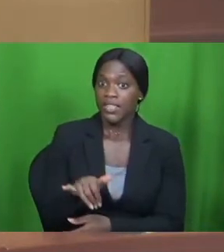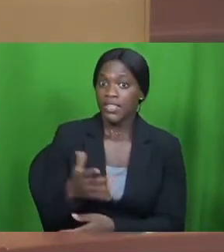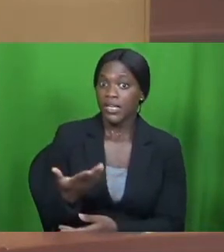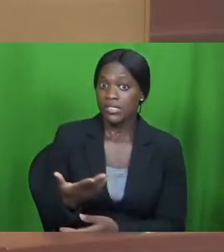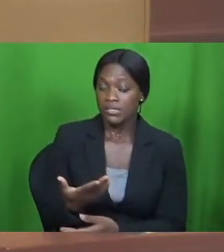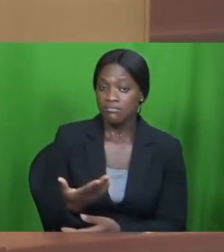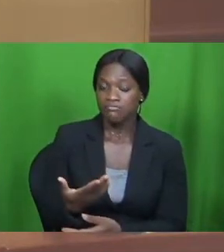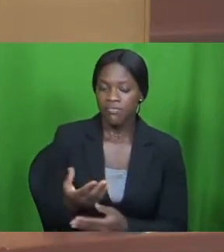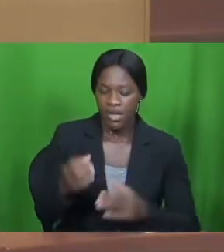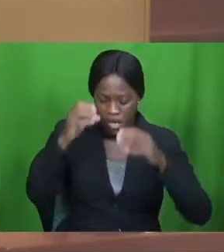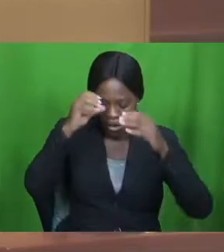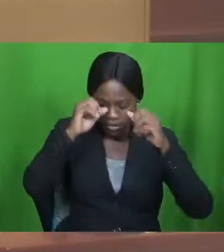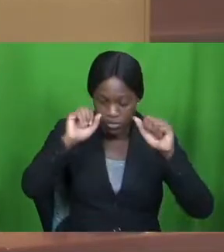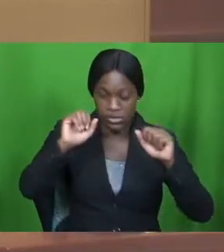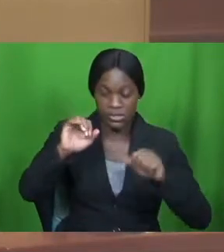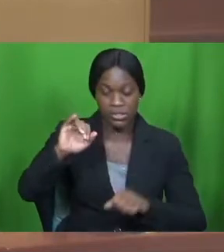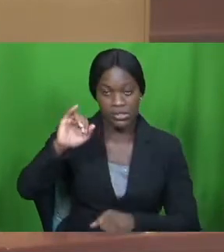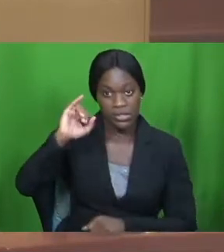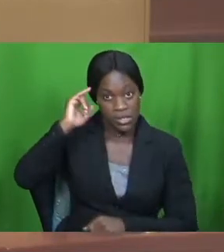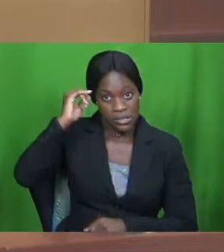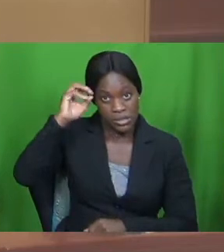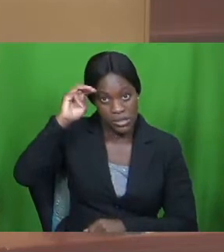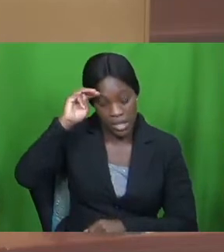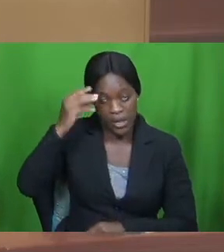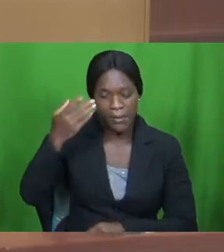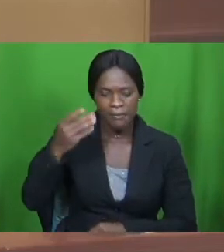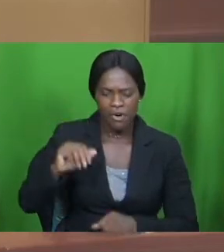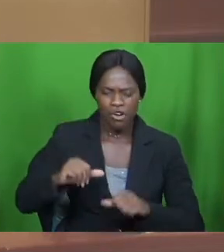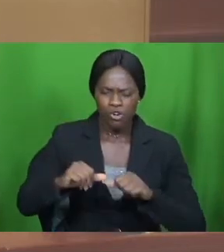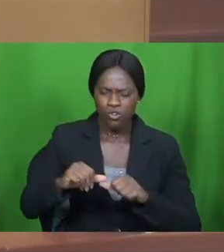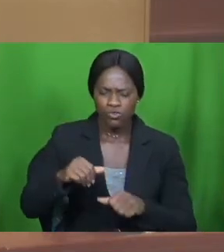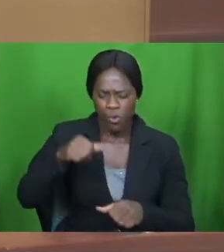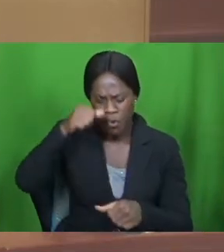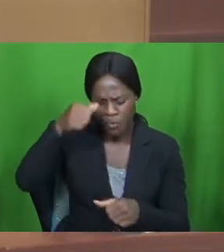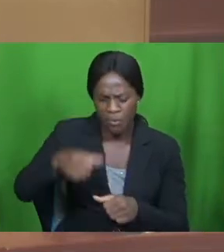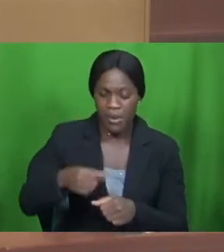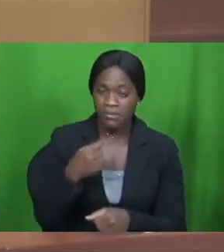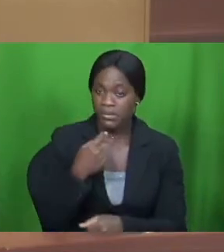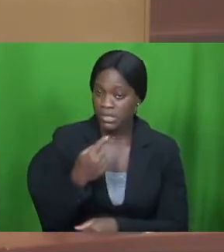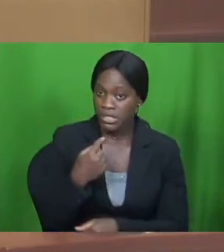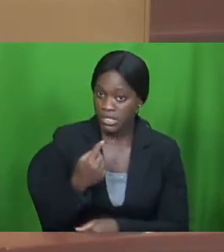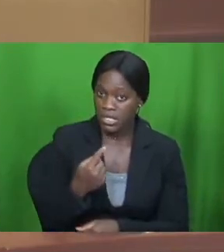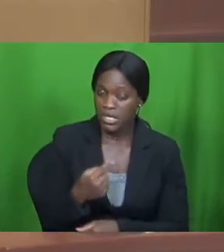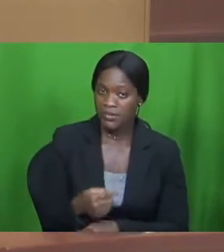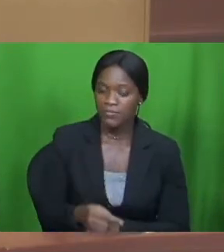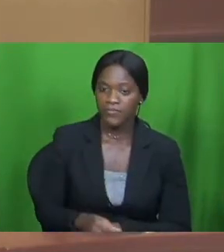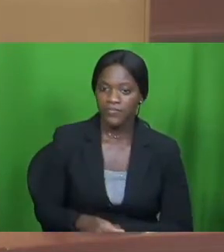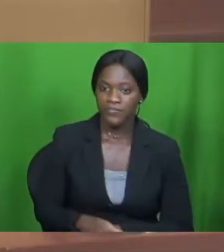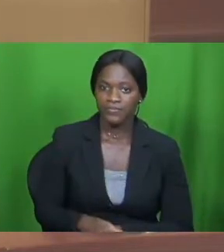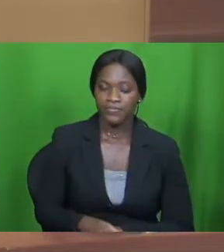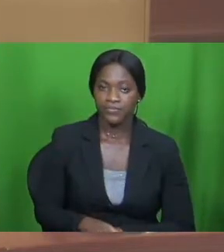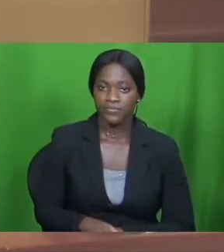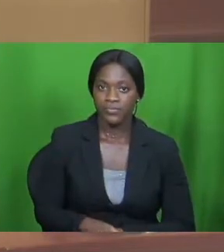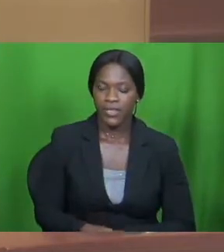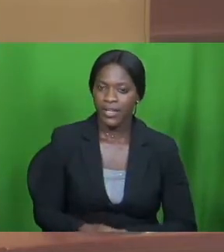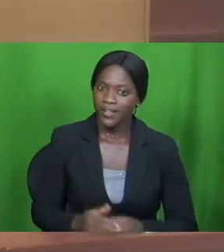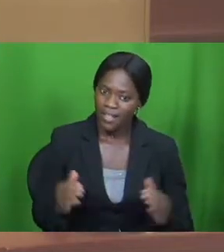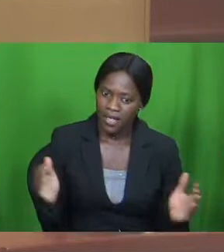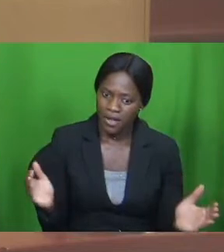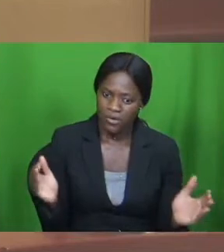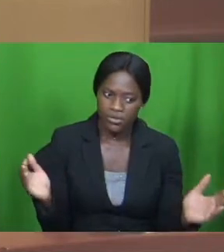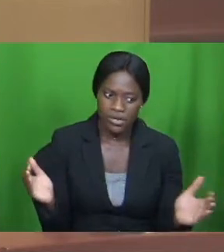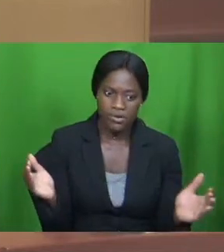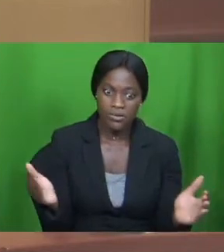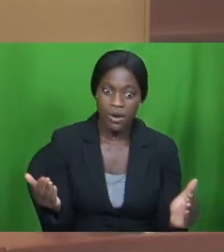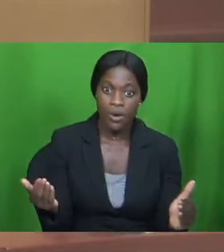Mahama. He led us, facilitated, rejuvenated his old contacts, and led us to